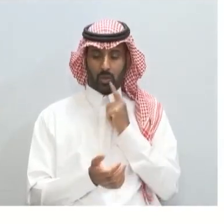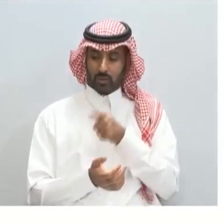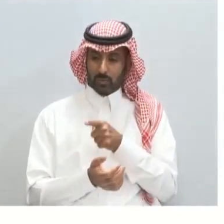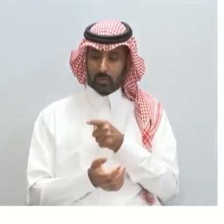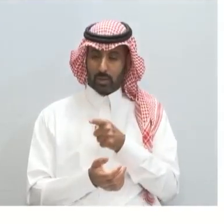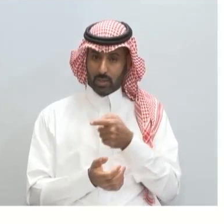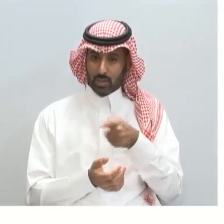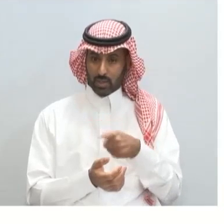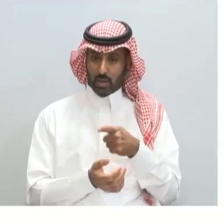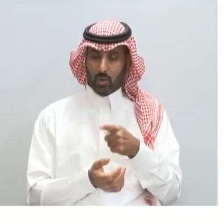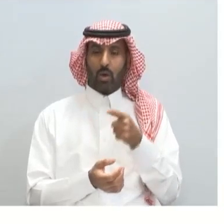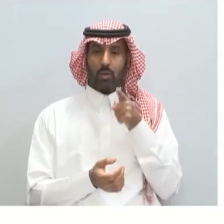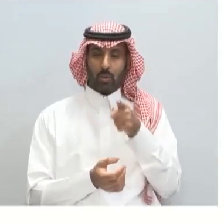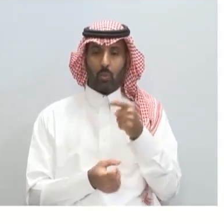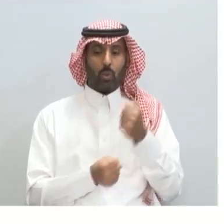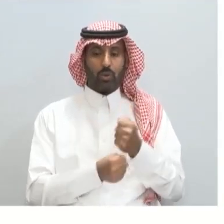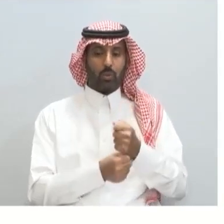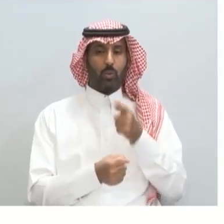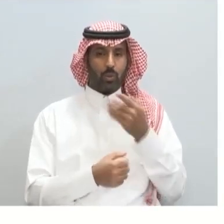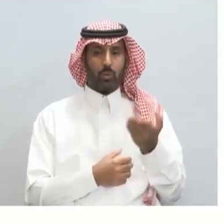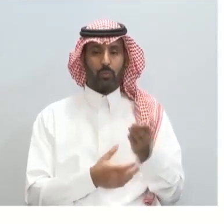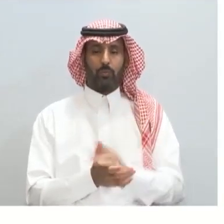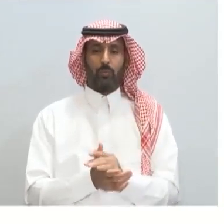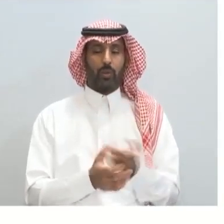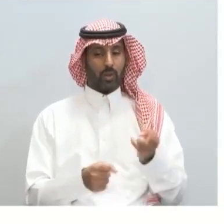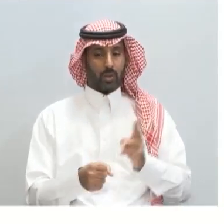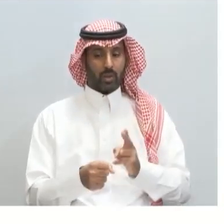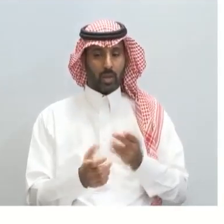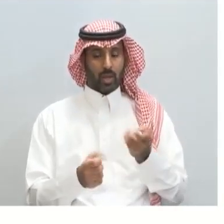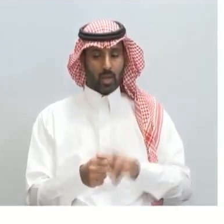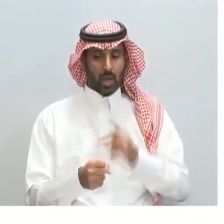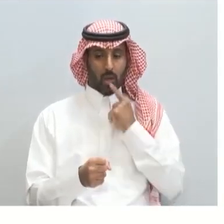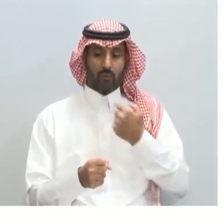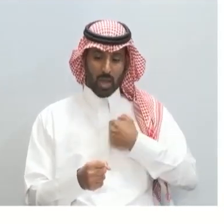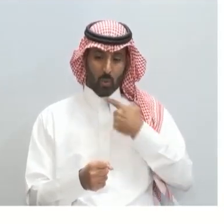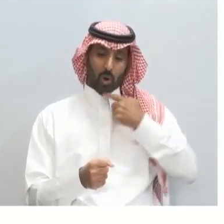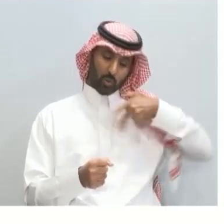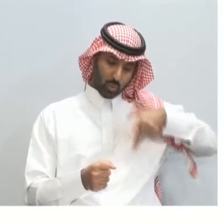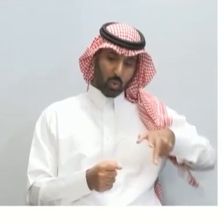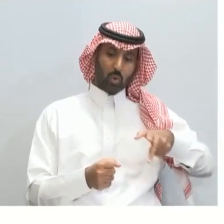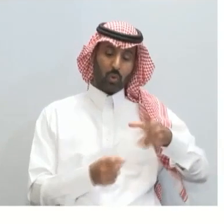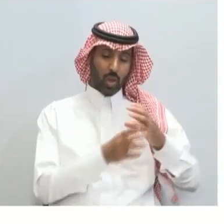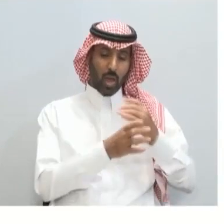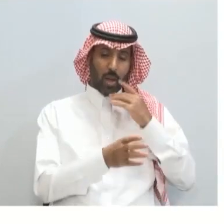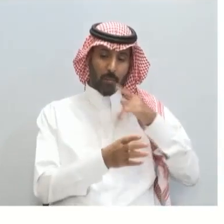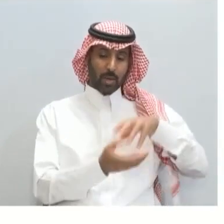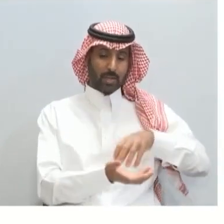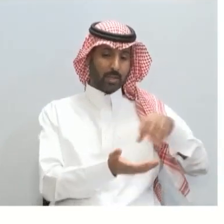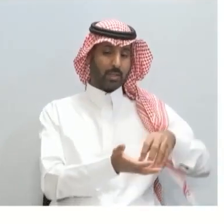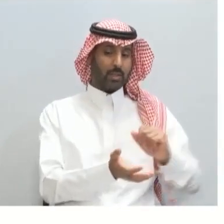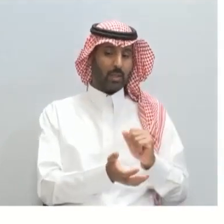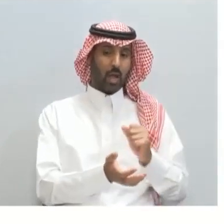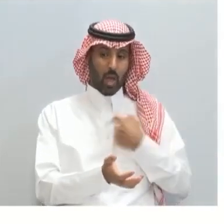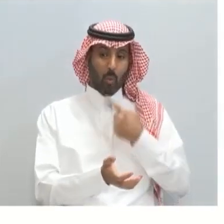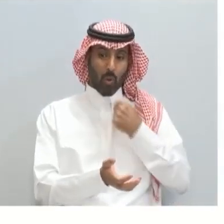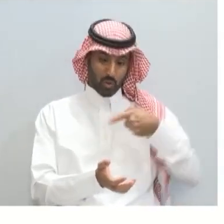true this is what you would do so again if I wanted to go downtown I would take the bus do